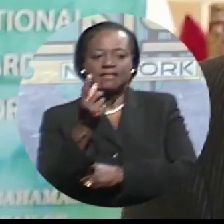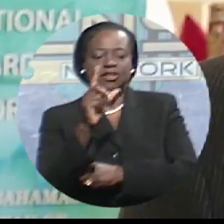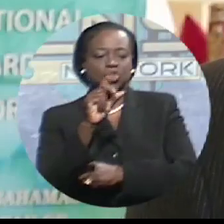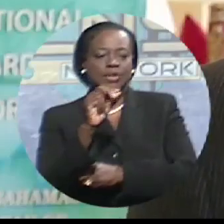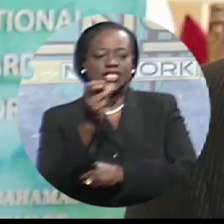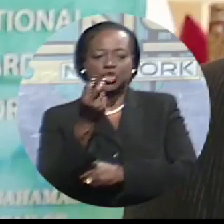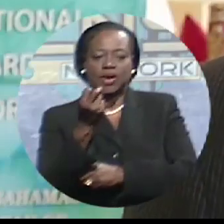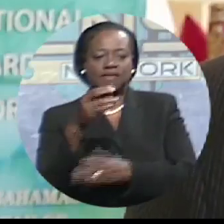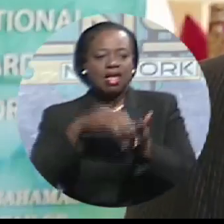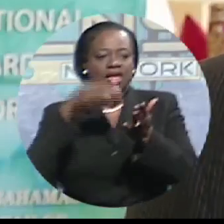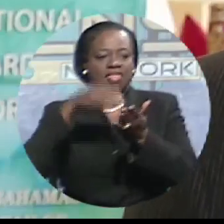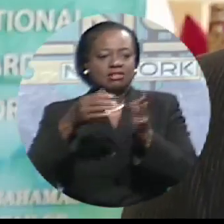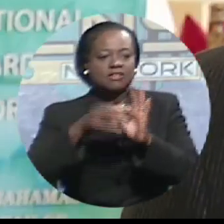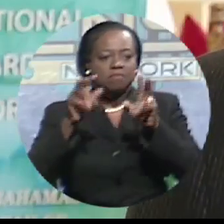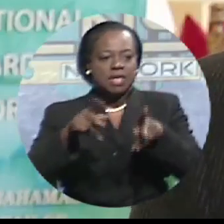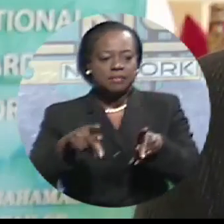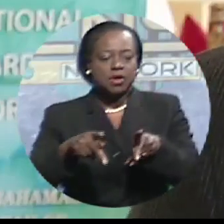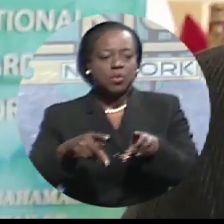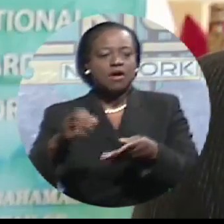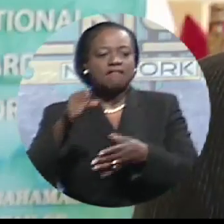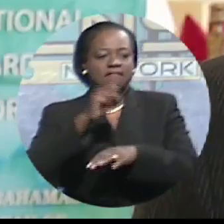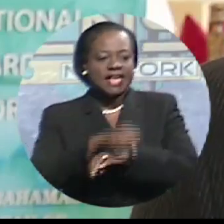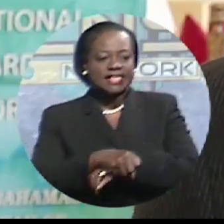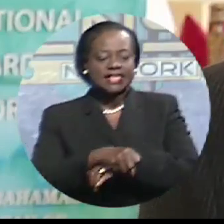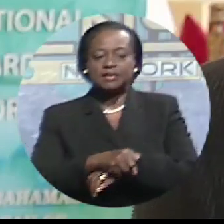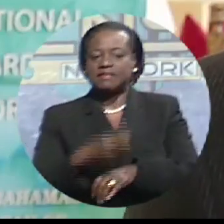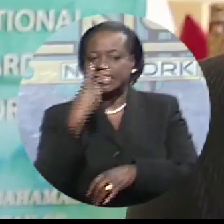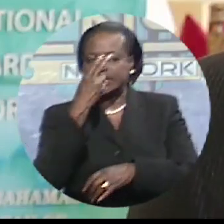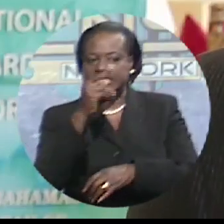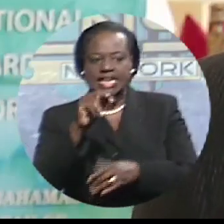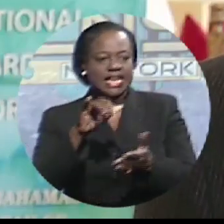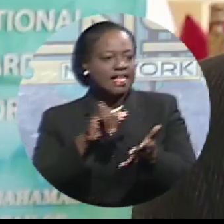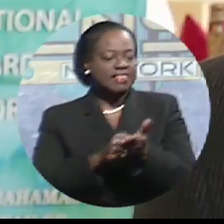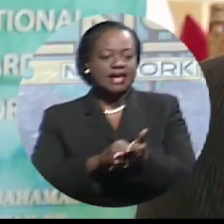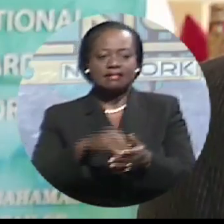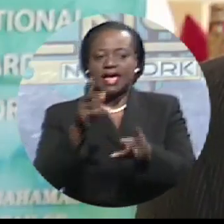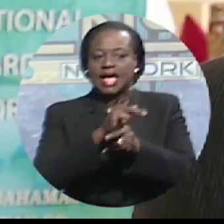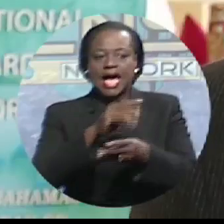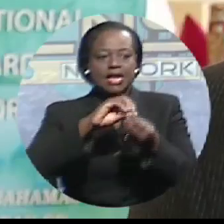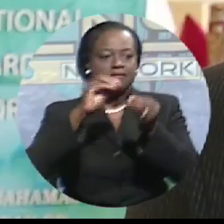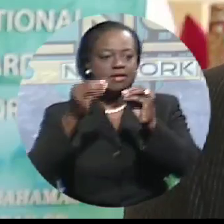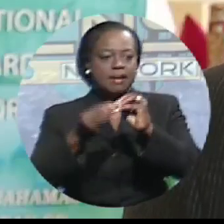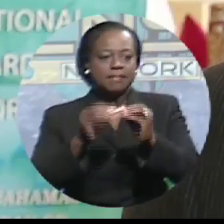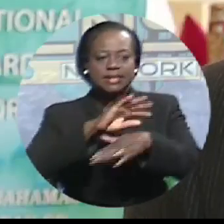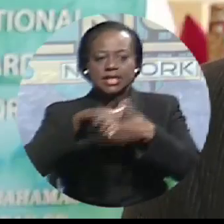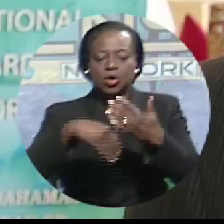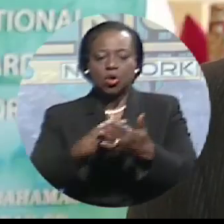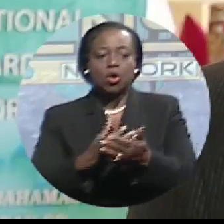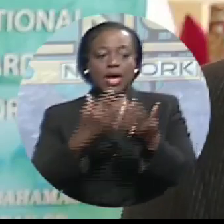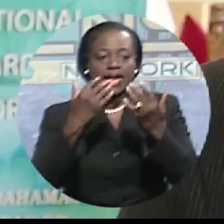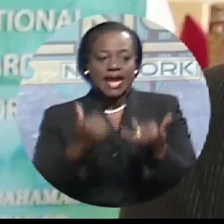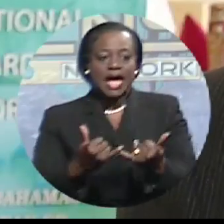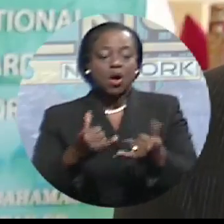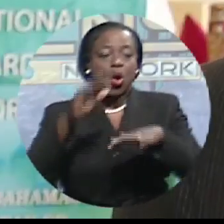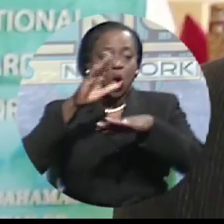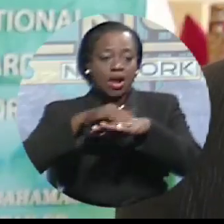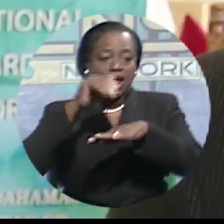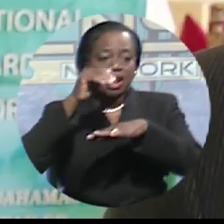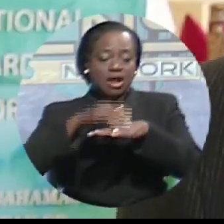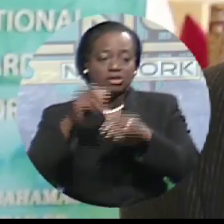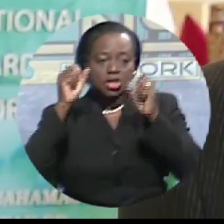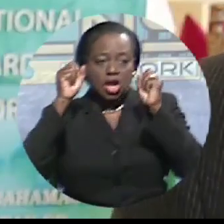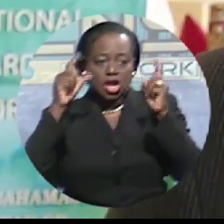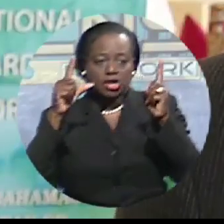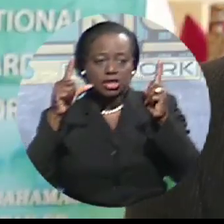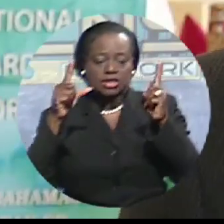few thousand people that were affected, we definitely haven't seen those types of numbers at all. So we're on heightened alert, especially since both